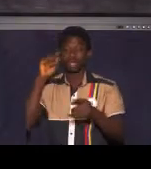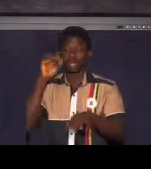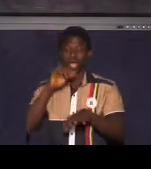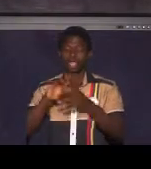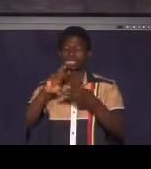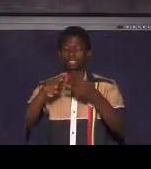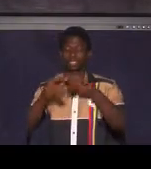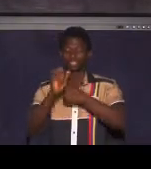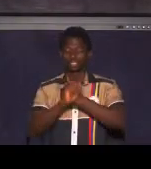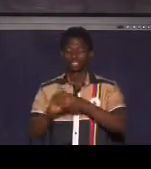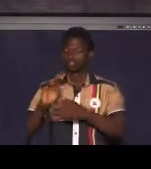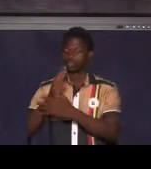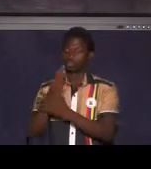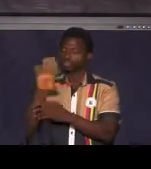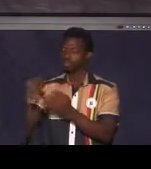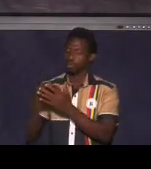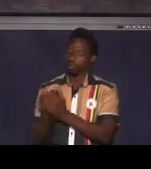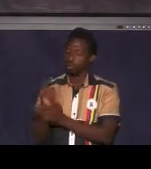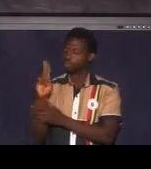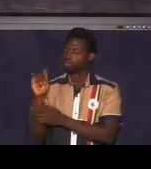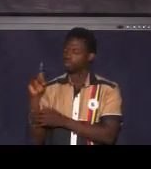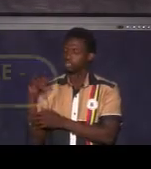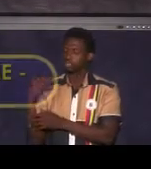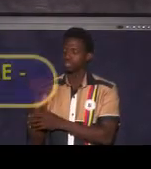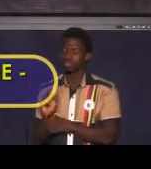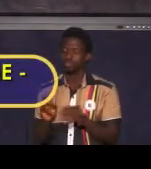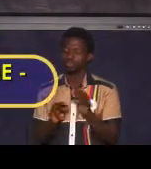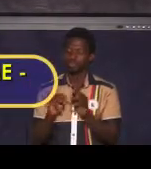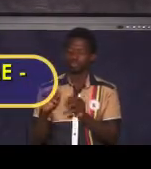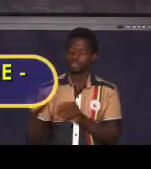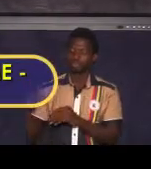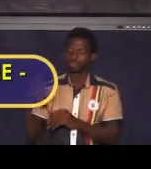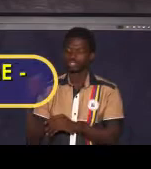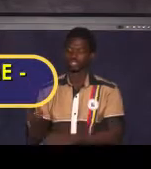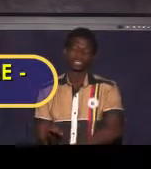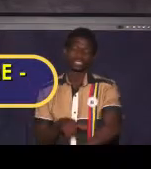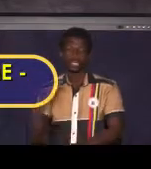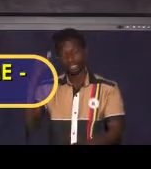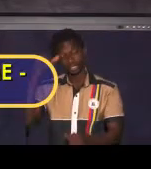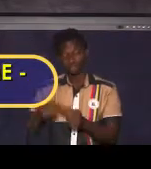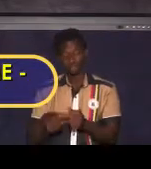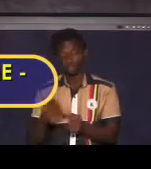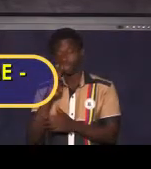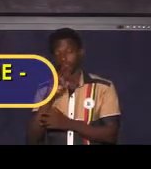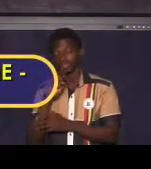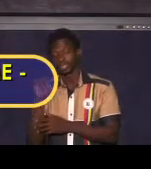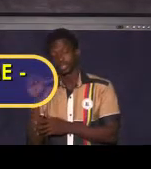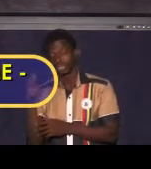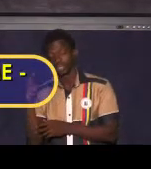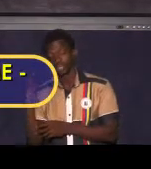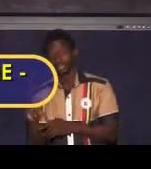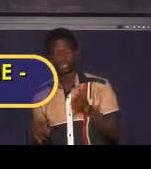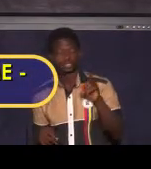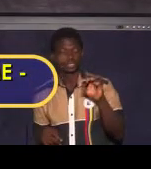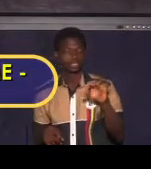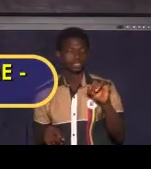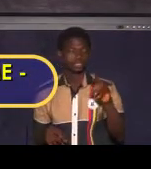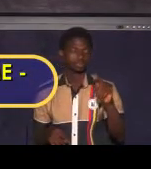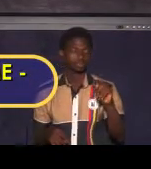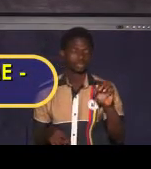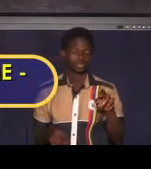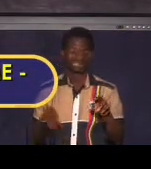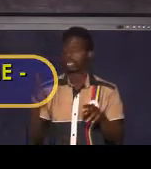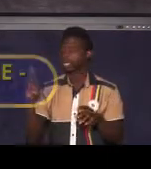at the relationship between all the units of measuring the length. Remember the song? Milli, centi,